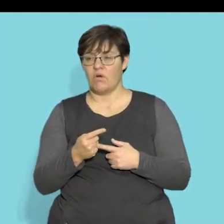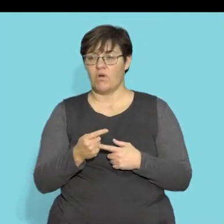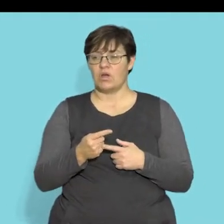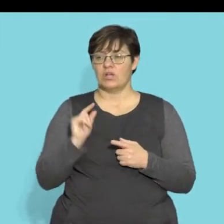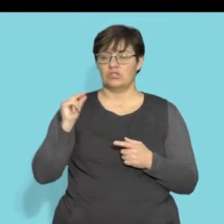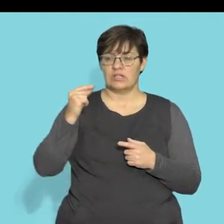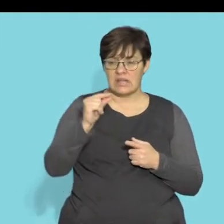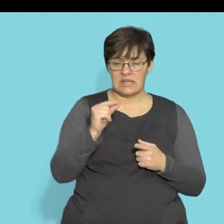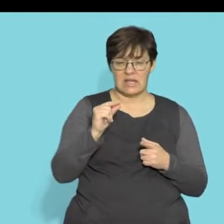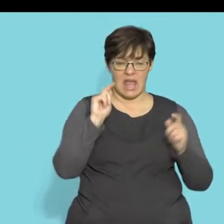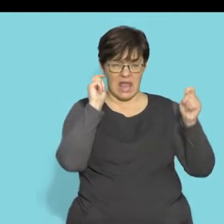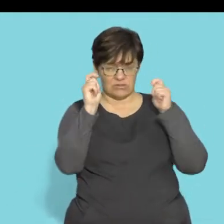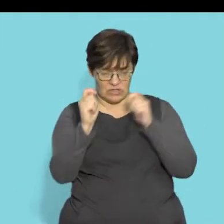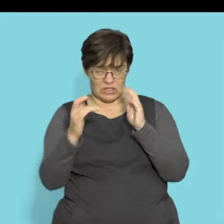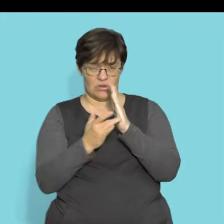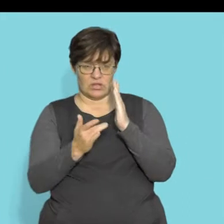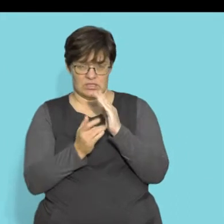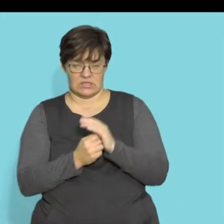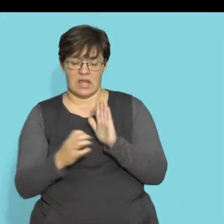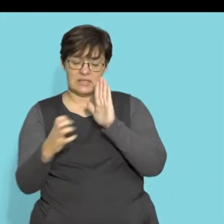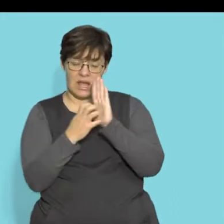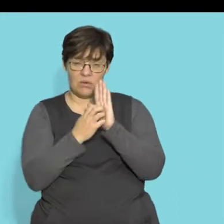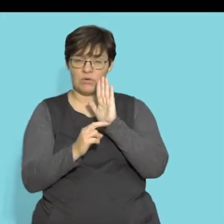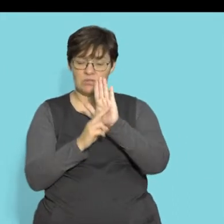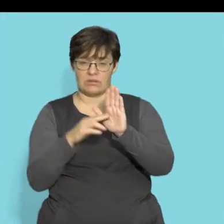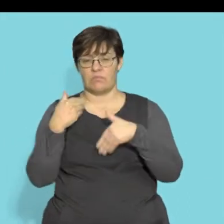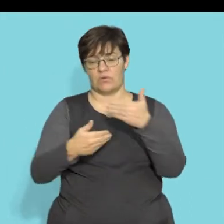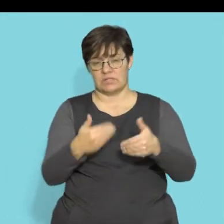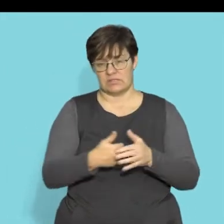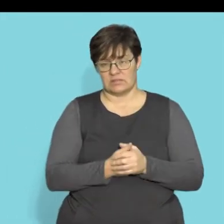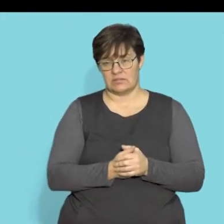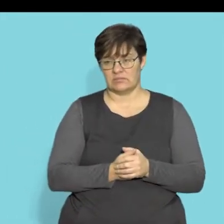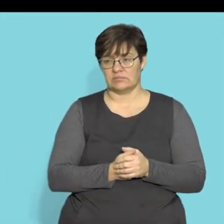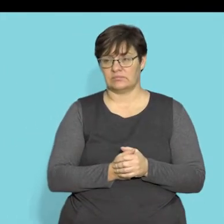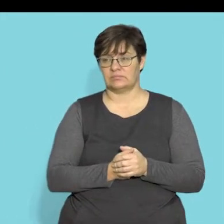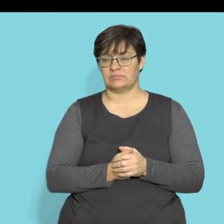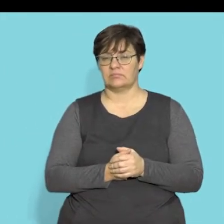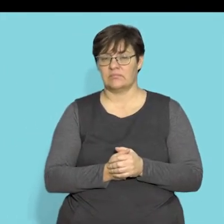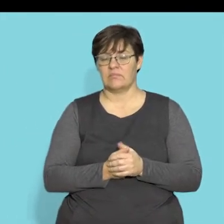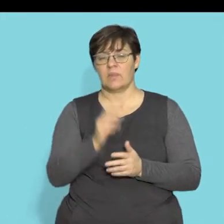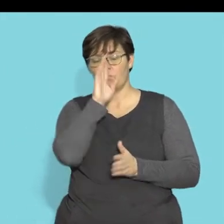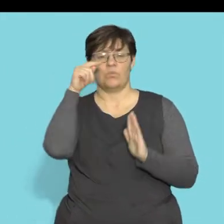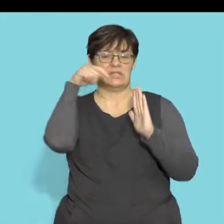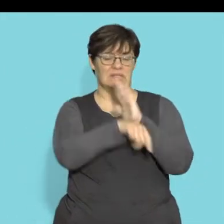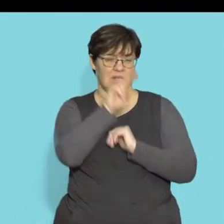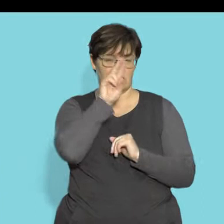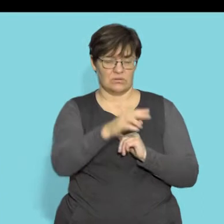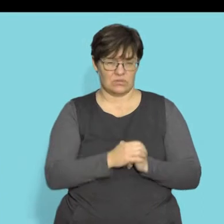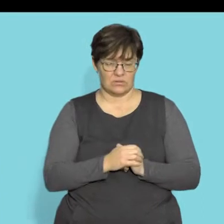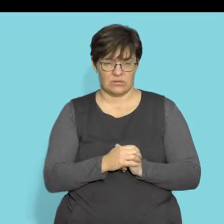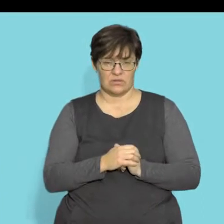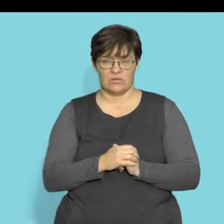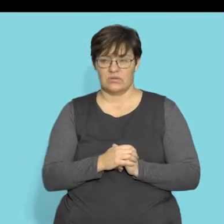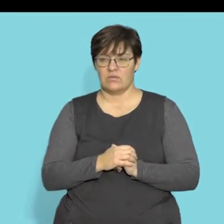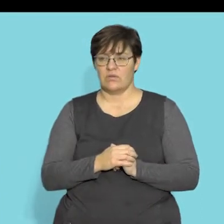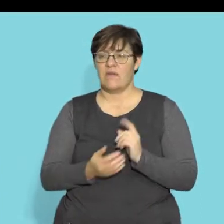engineering technology. The diagram represents the process. Let's look at the diagram in a bit more detail. So here we